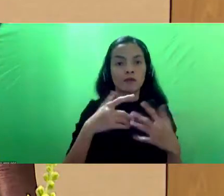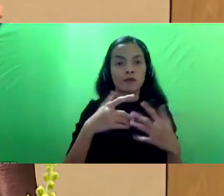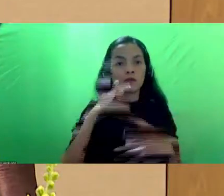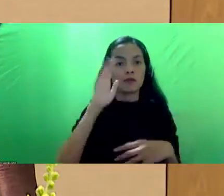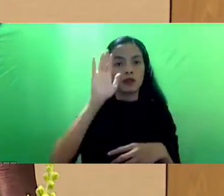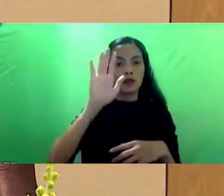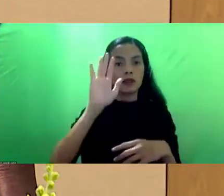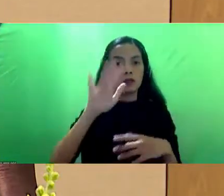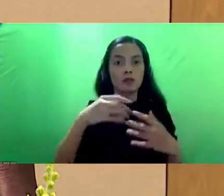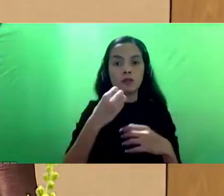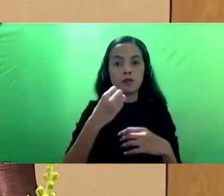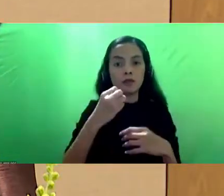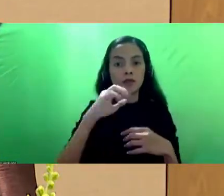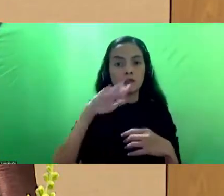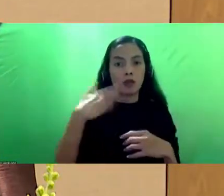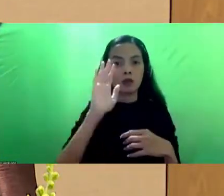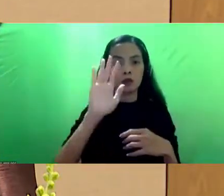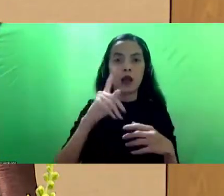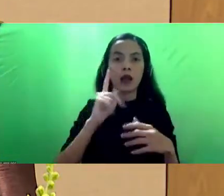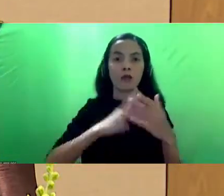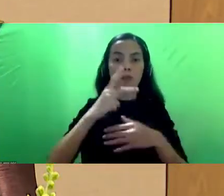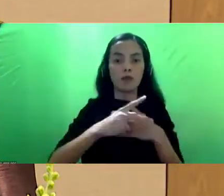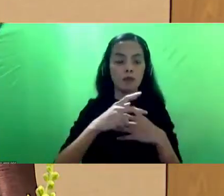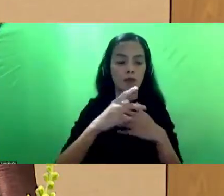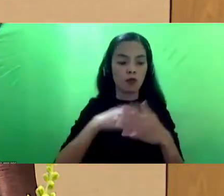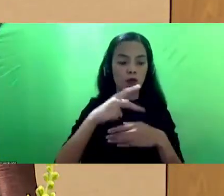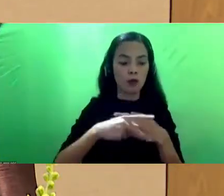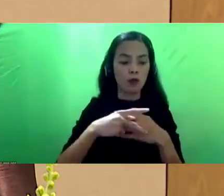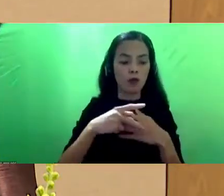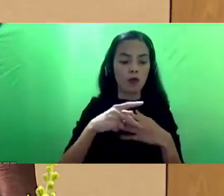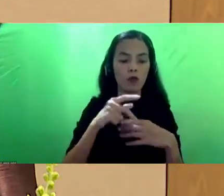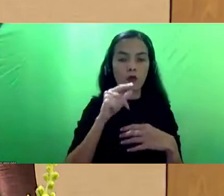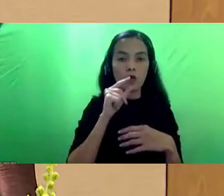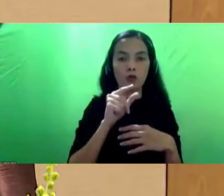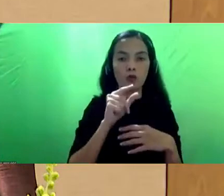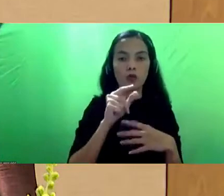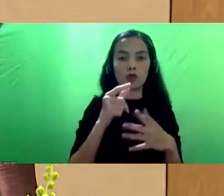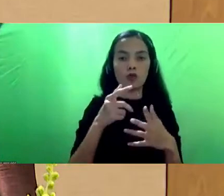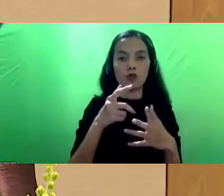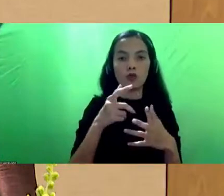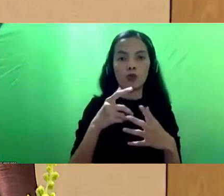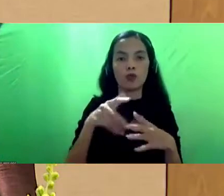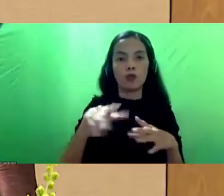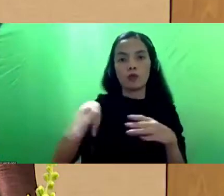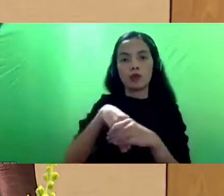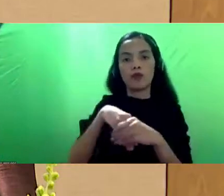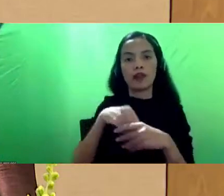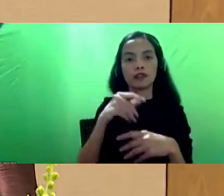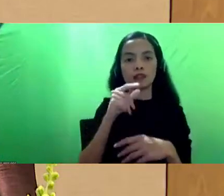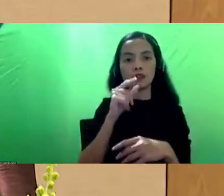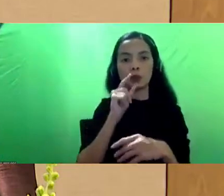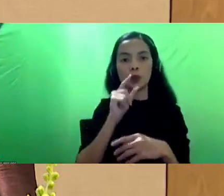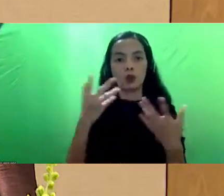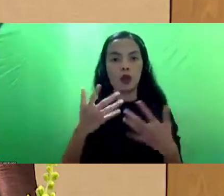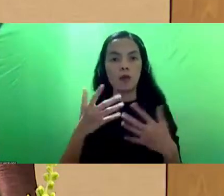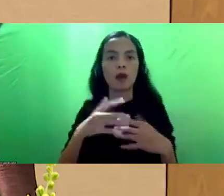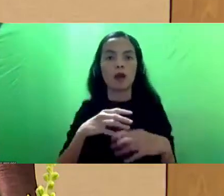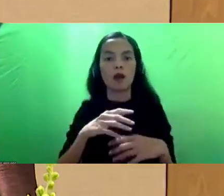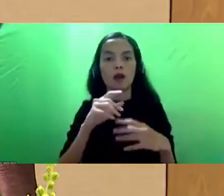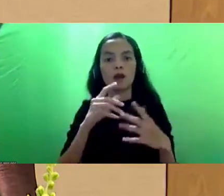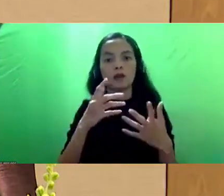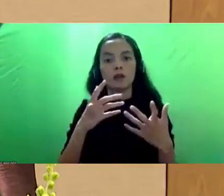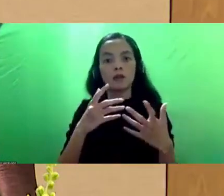several others new intervention to protect better to provide more